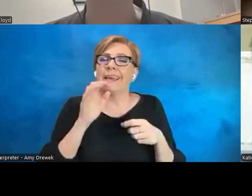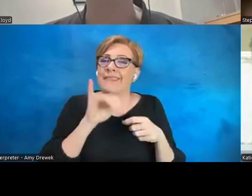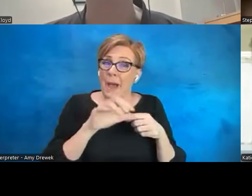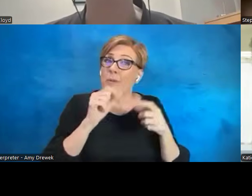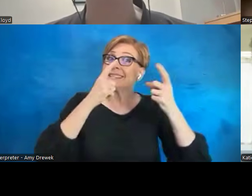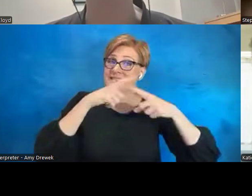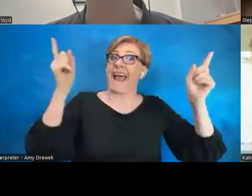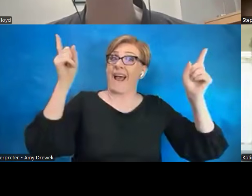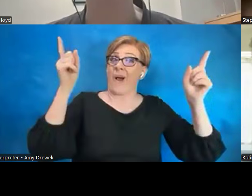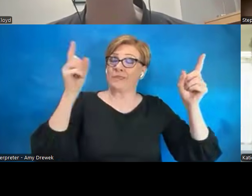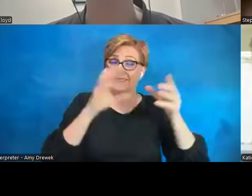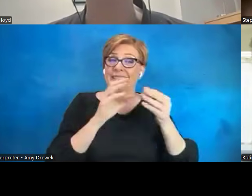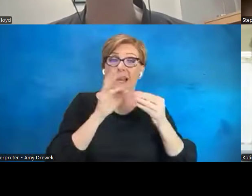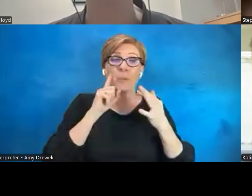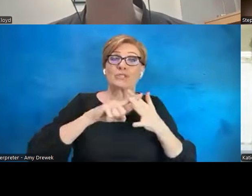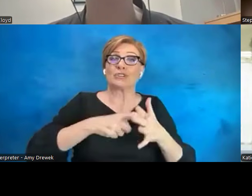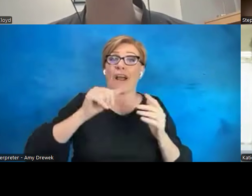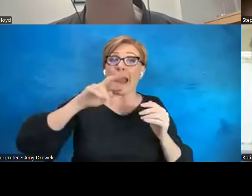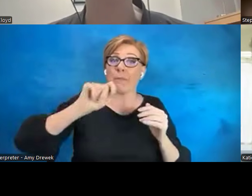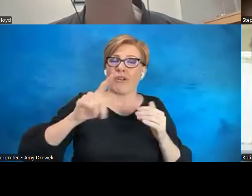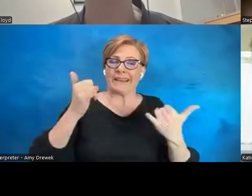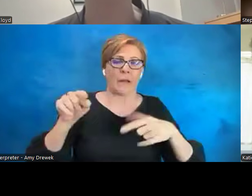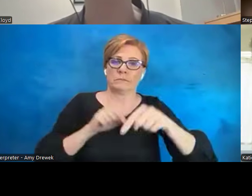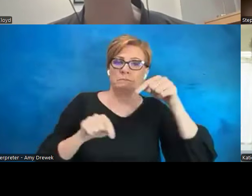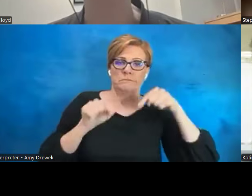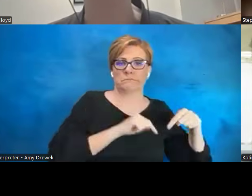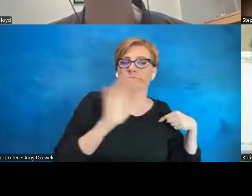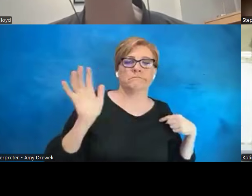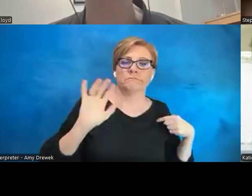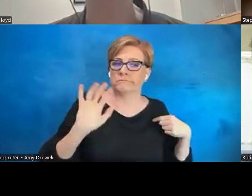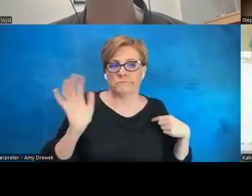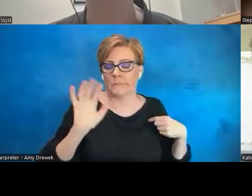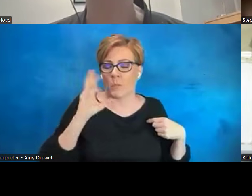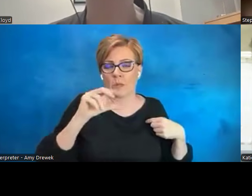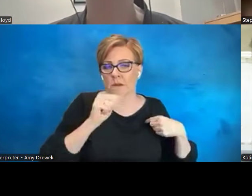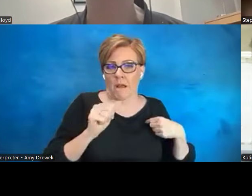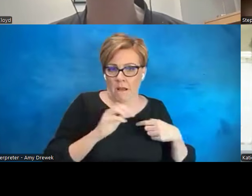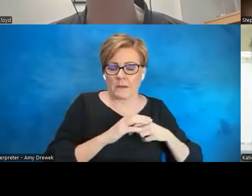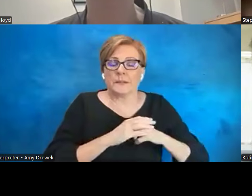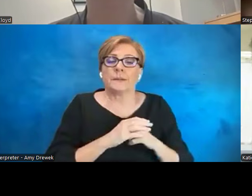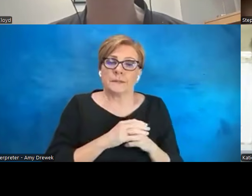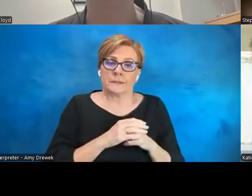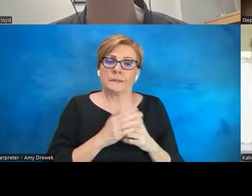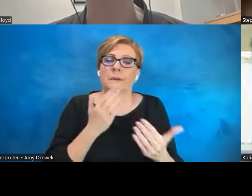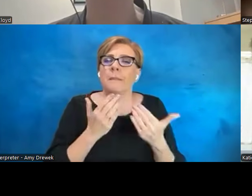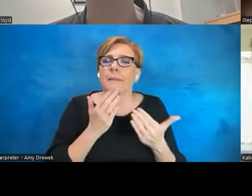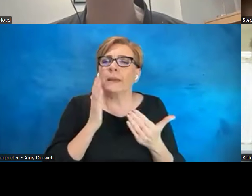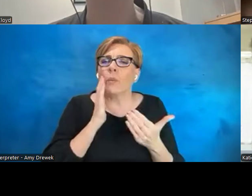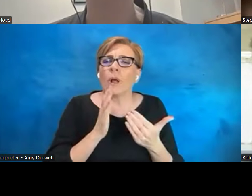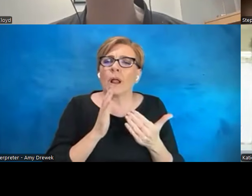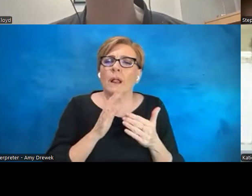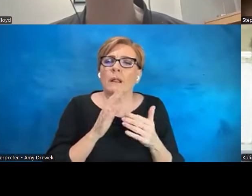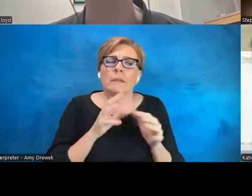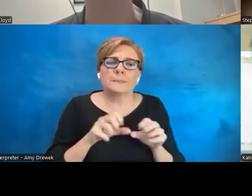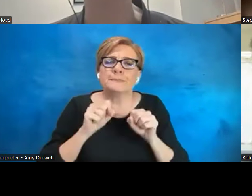go live in April, and now they've walked back from that and said that's not going to go live. They may do a limited pilot